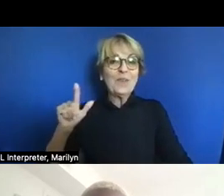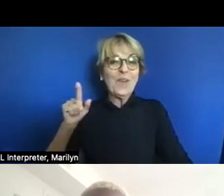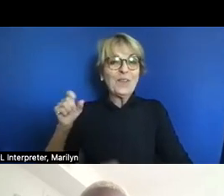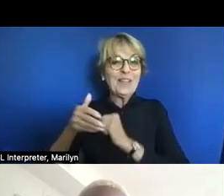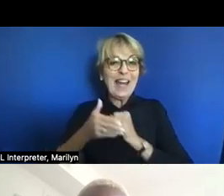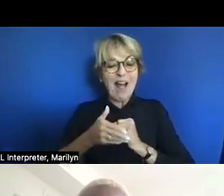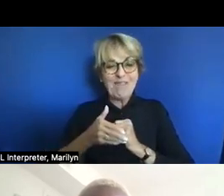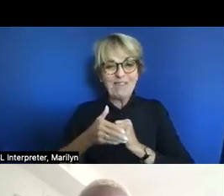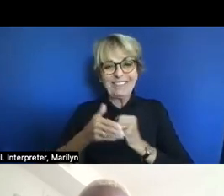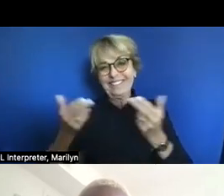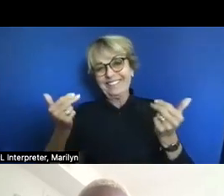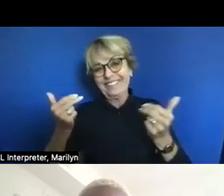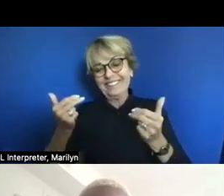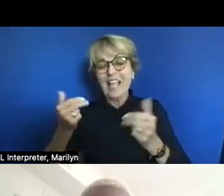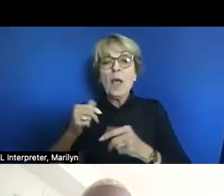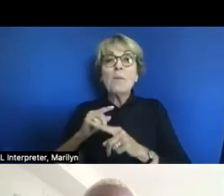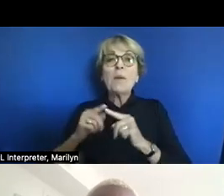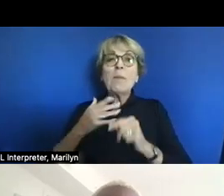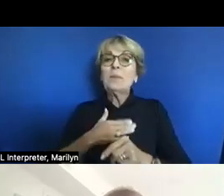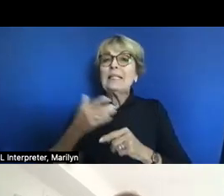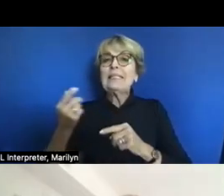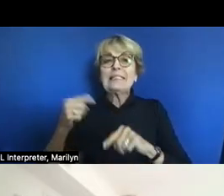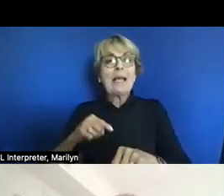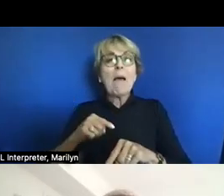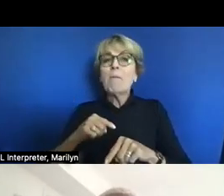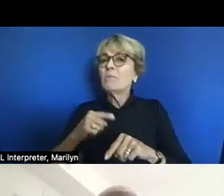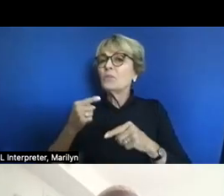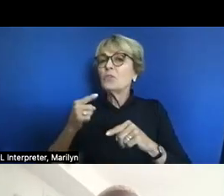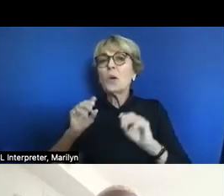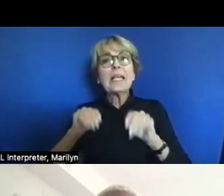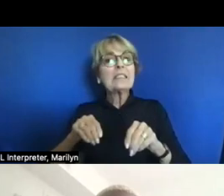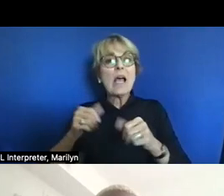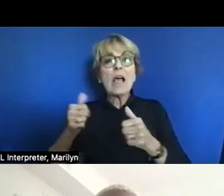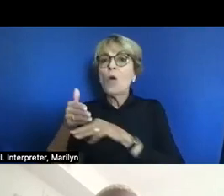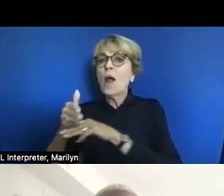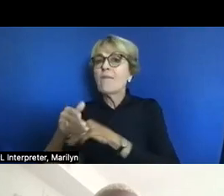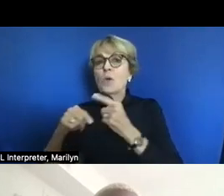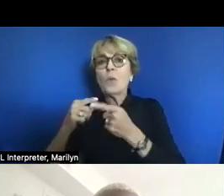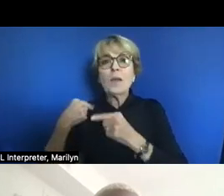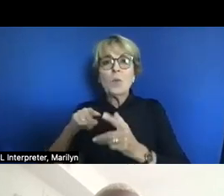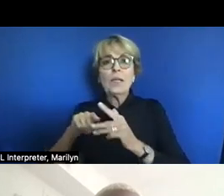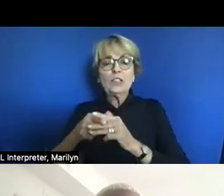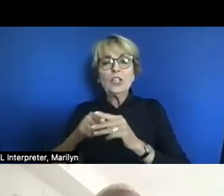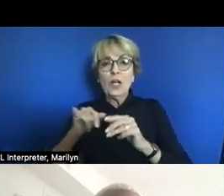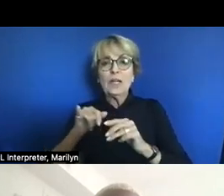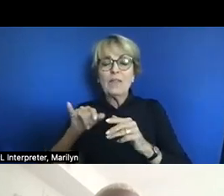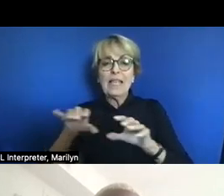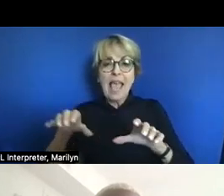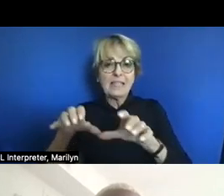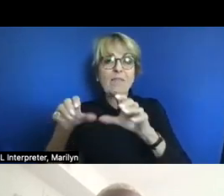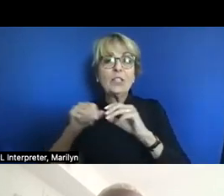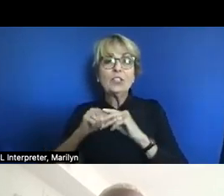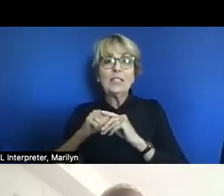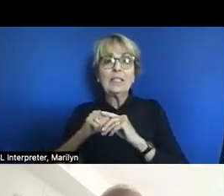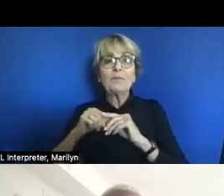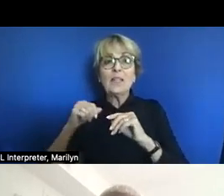just kidding. But please come by the site during install, but even after when we start the activations. And I